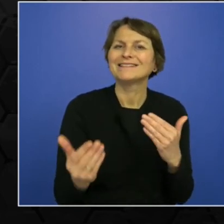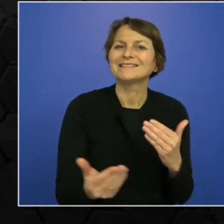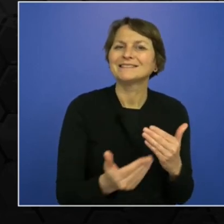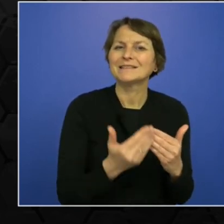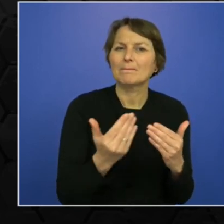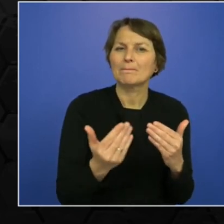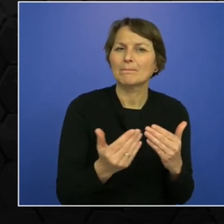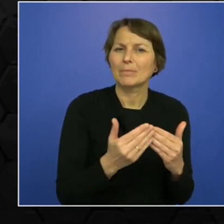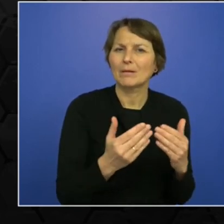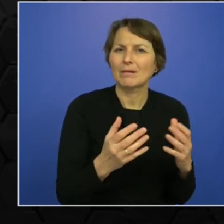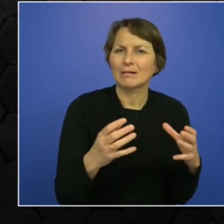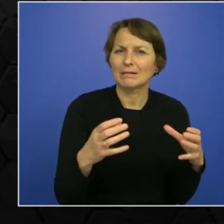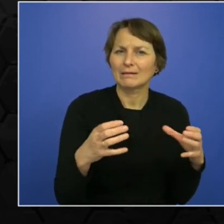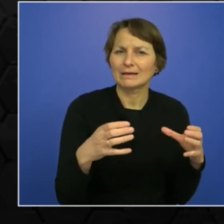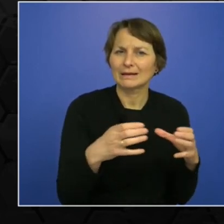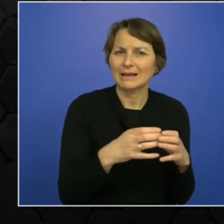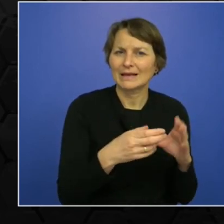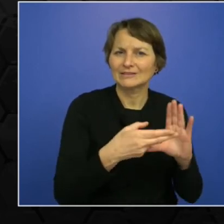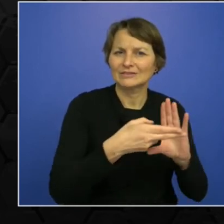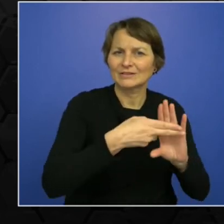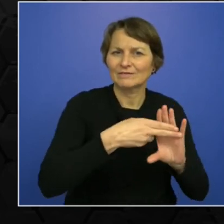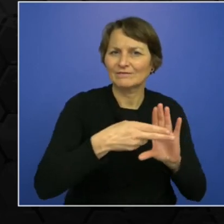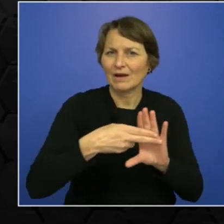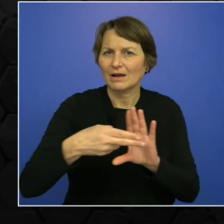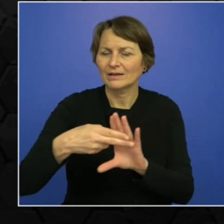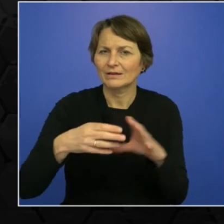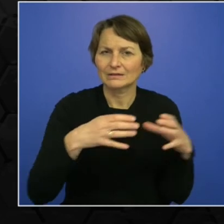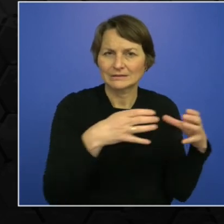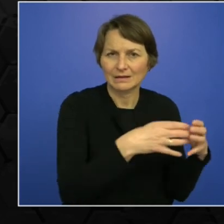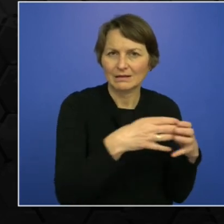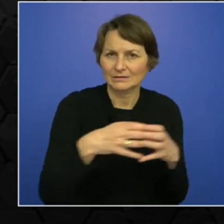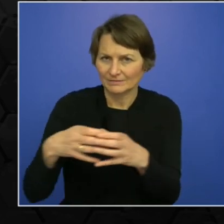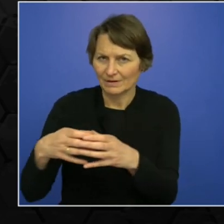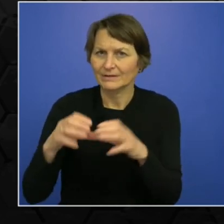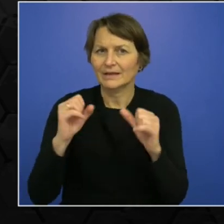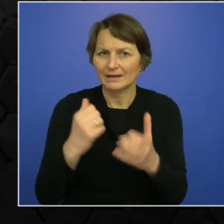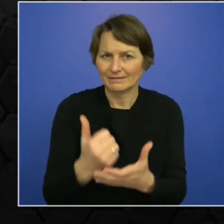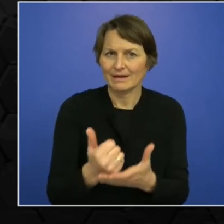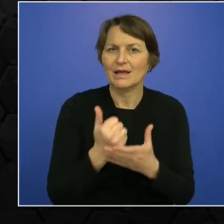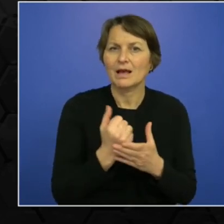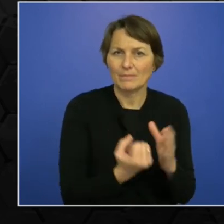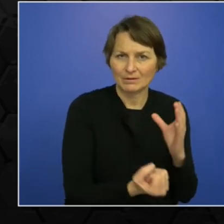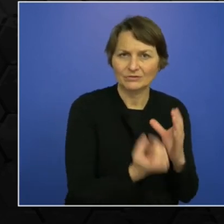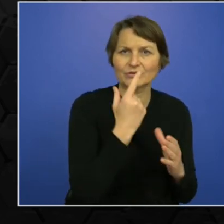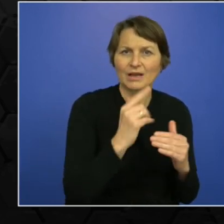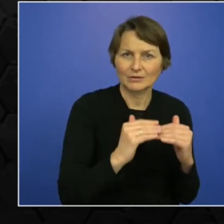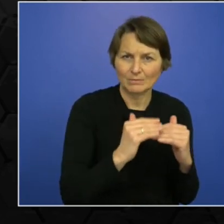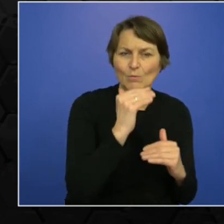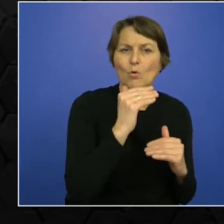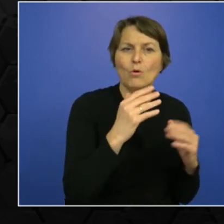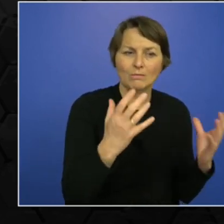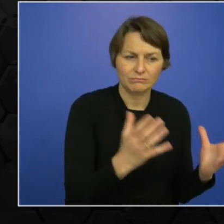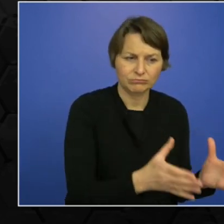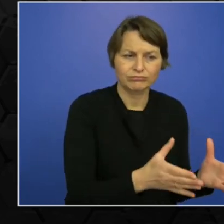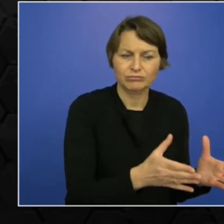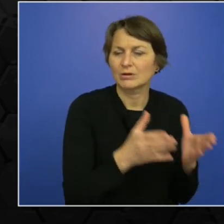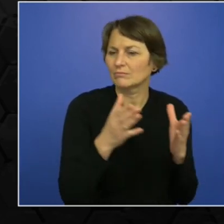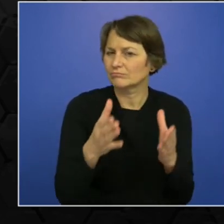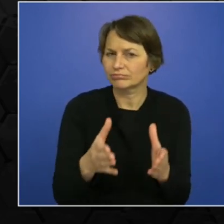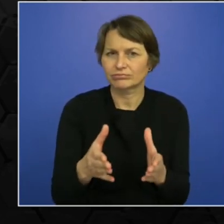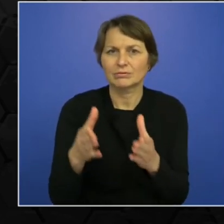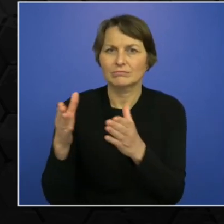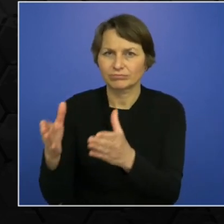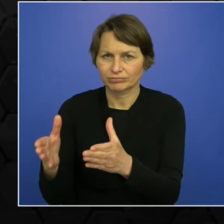can test a few things here and there, and you can, from there, we'll now be able to now feed our data into the neural network soon